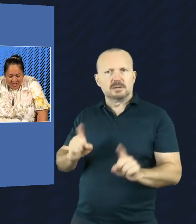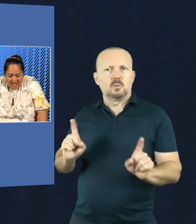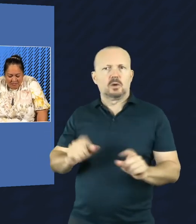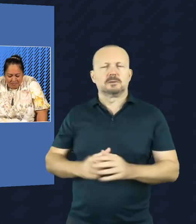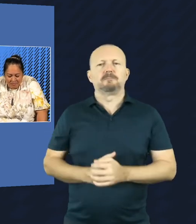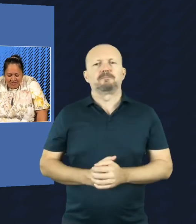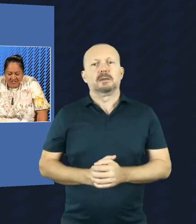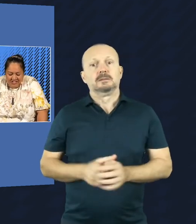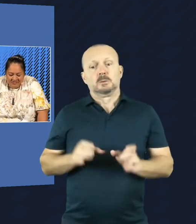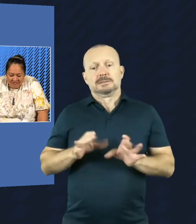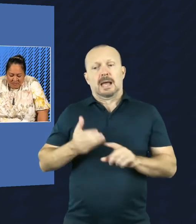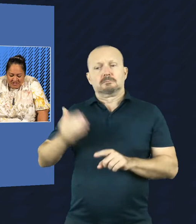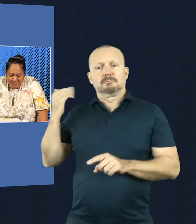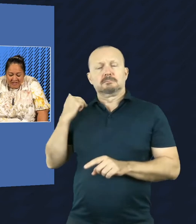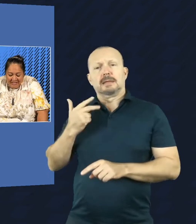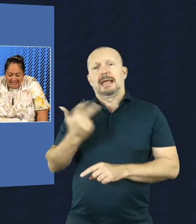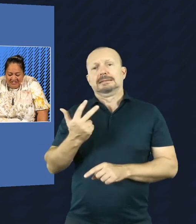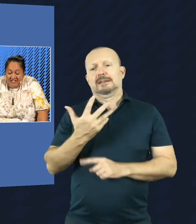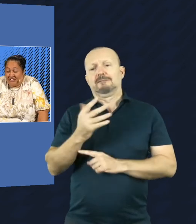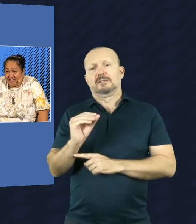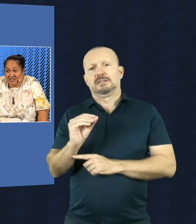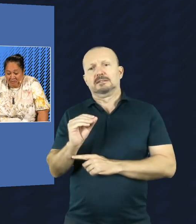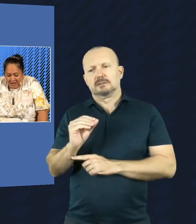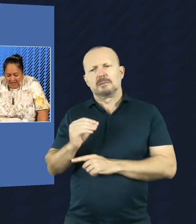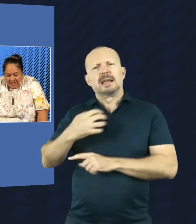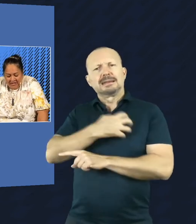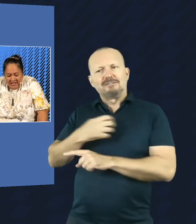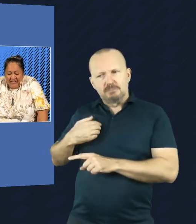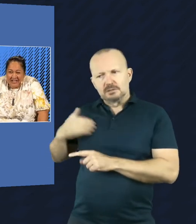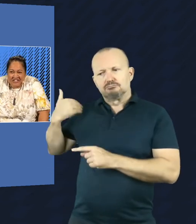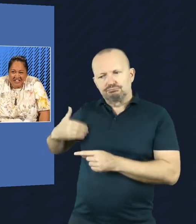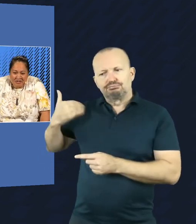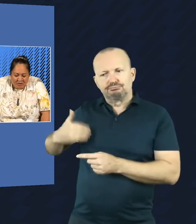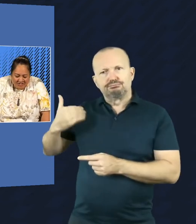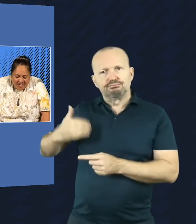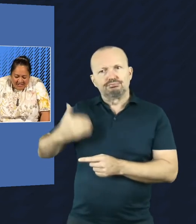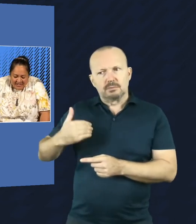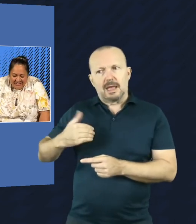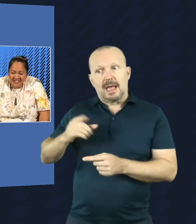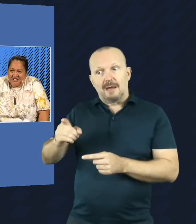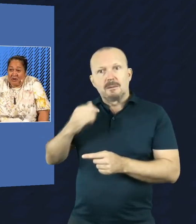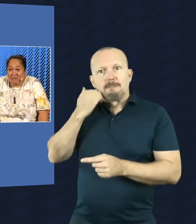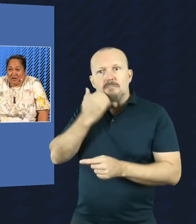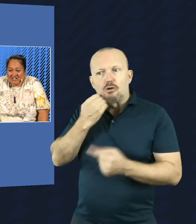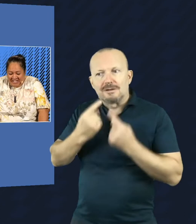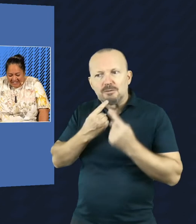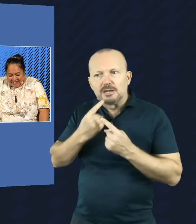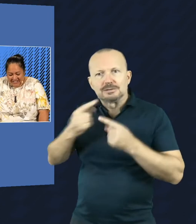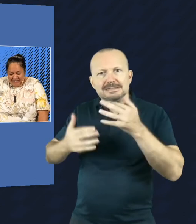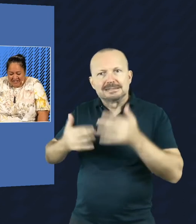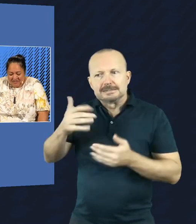1850s, successive governments have been collecting statistics on Māori, largely to monitor and assess Māori